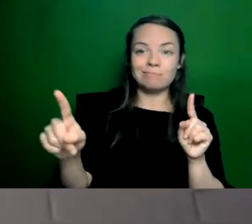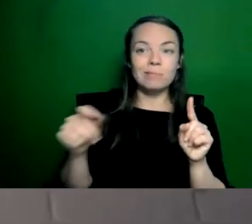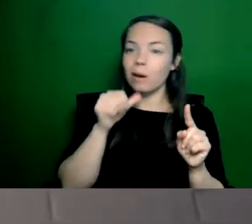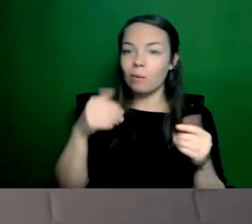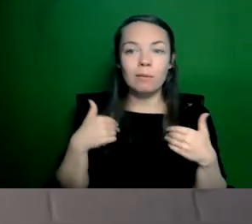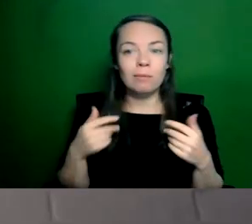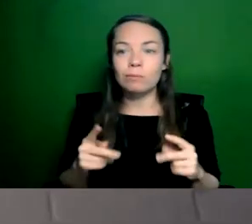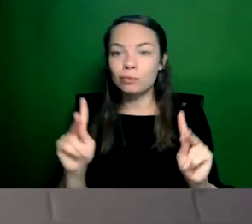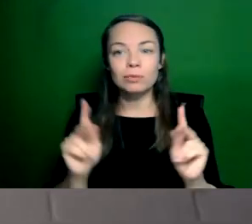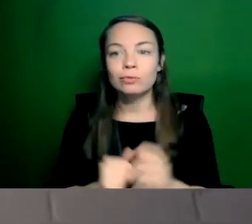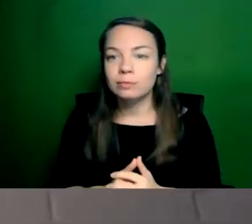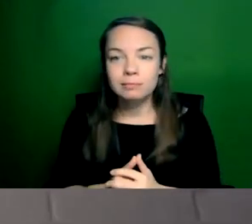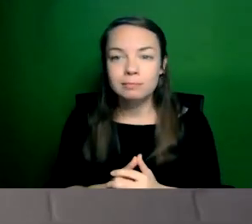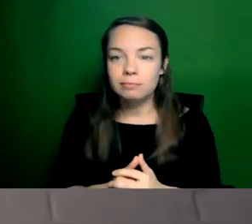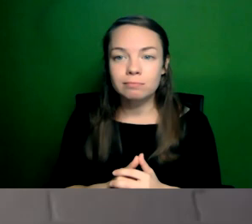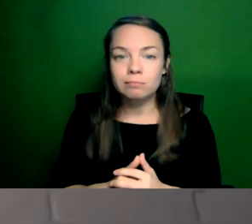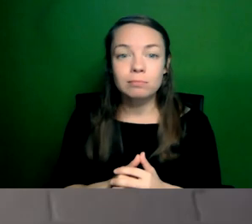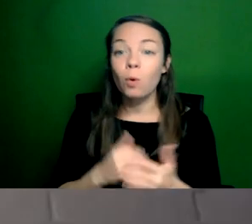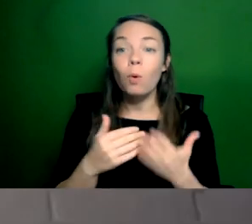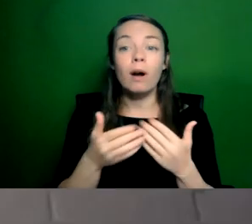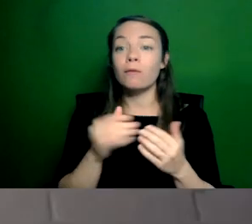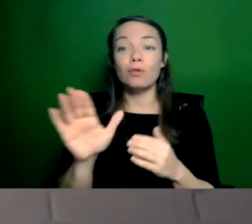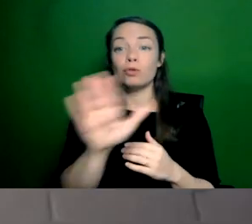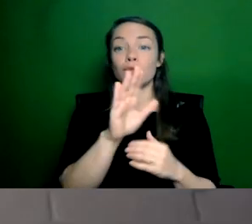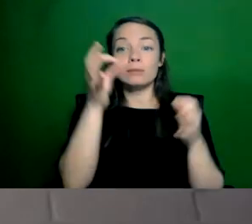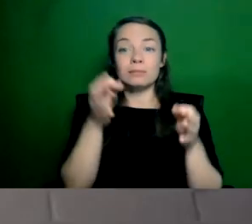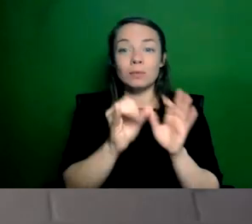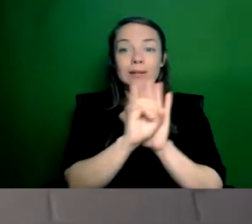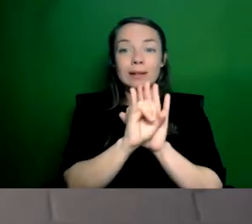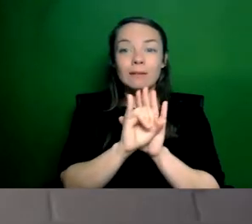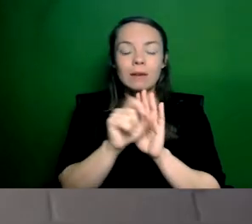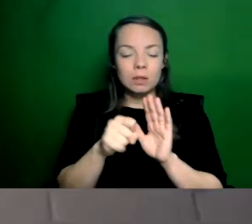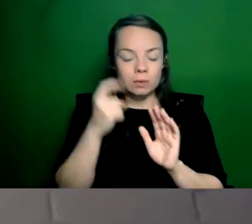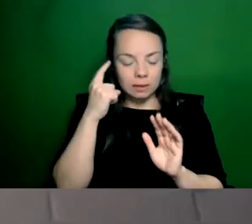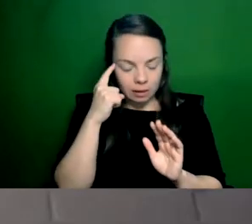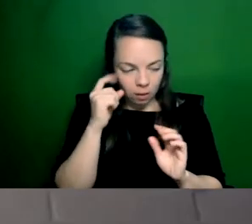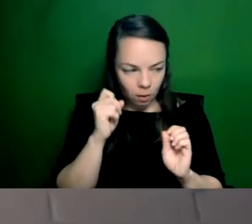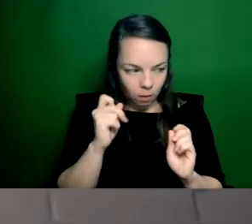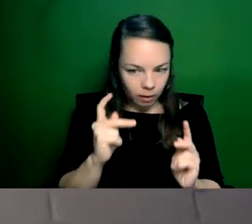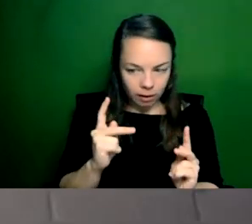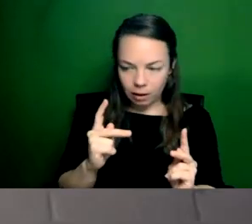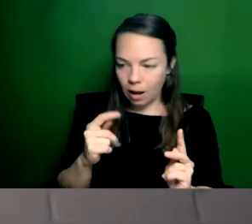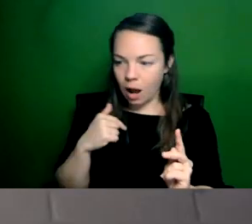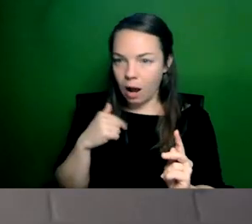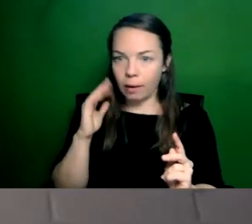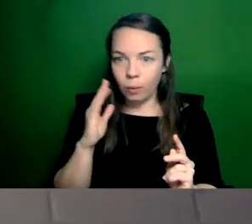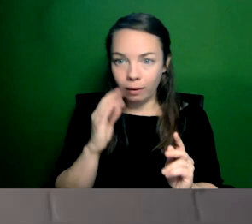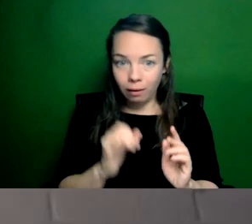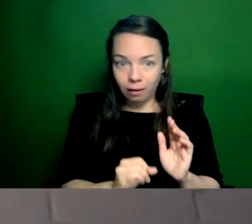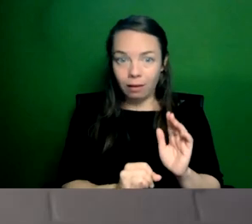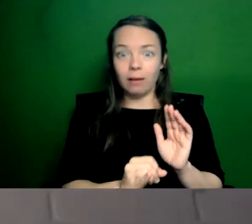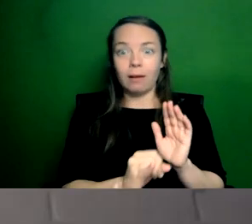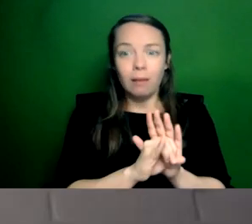identify, is always something where you're going to have to count the cost and say, okay, I'm gonna do this. I'm probably gonna